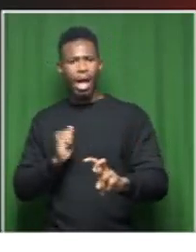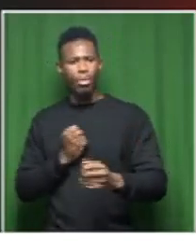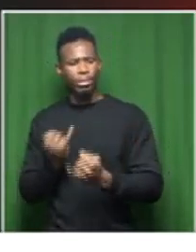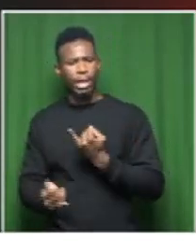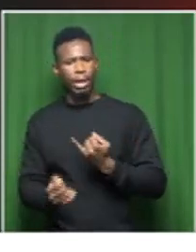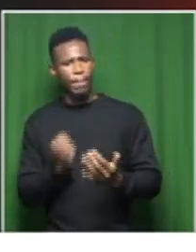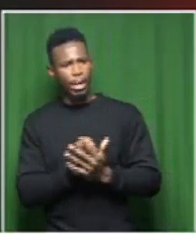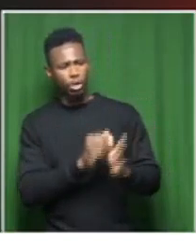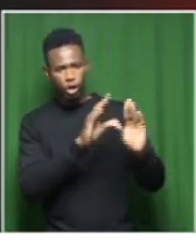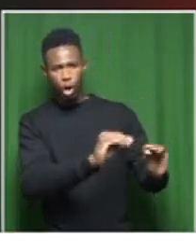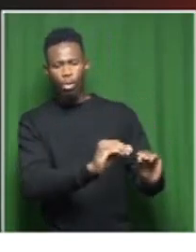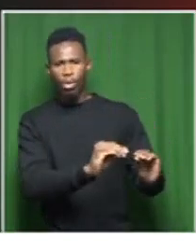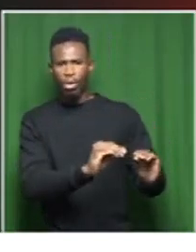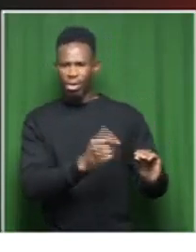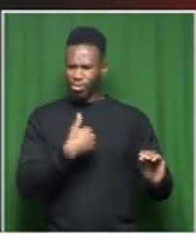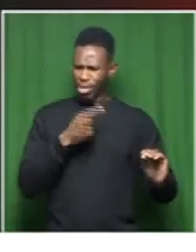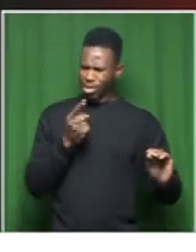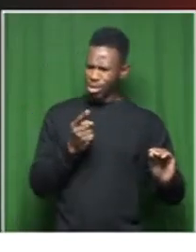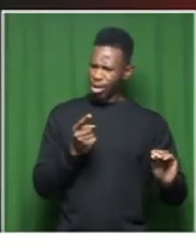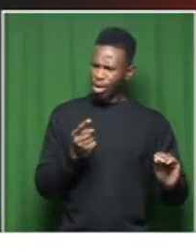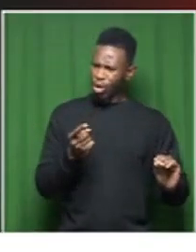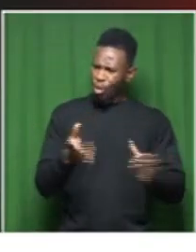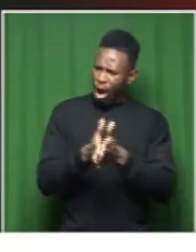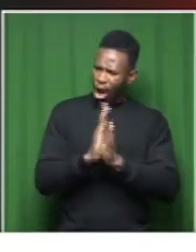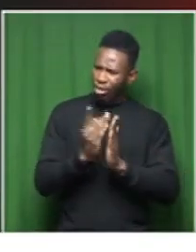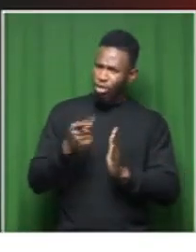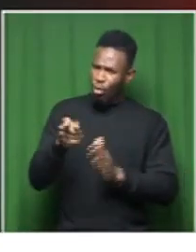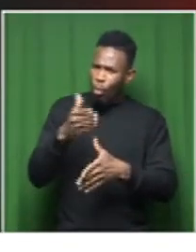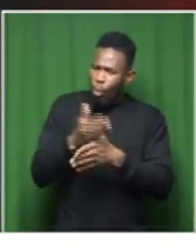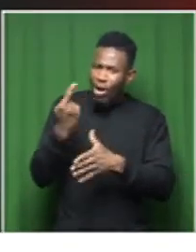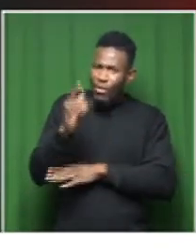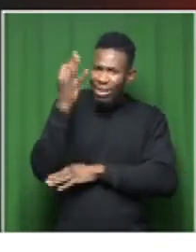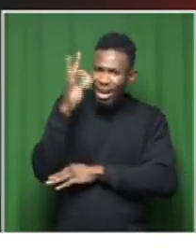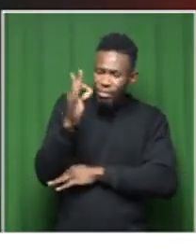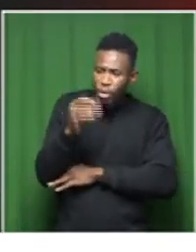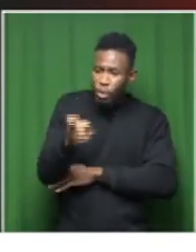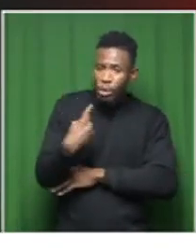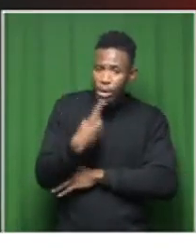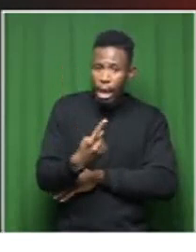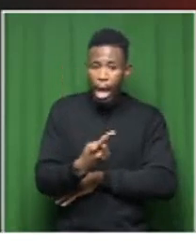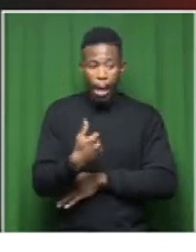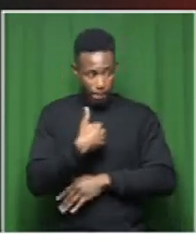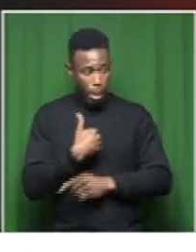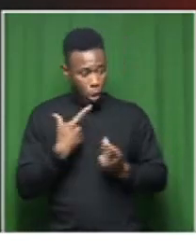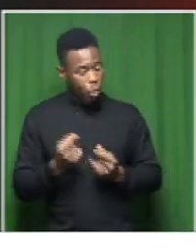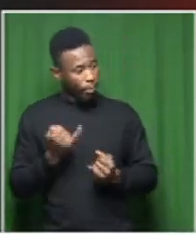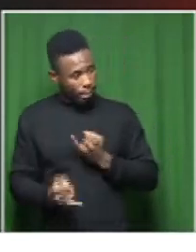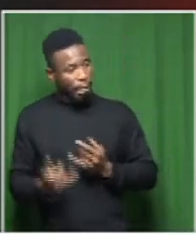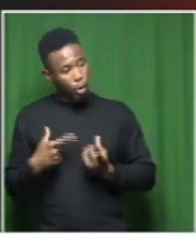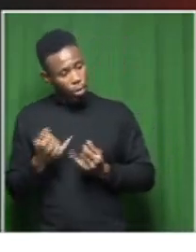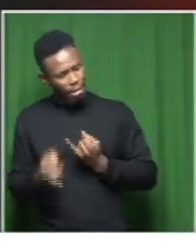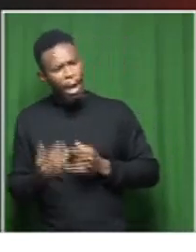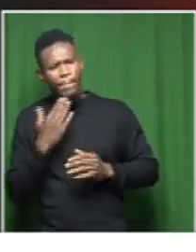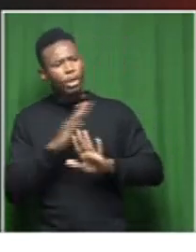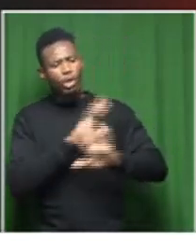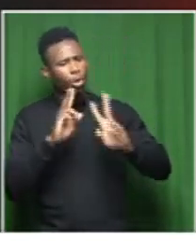errors. That was very disturbing. Somebody working for the government saying, look, I'm committing errors here. Please